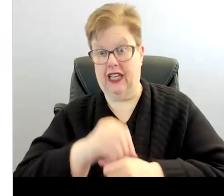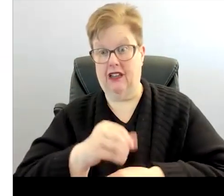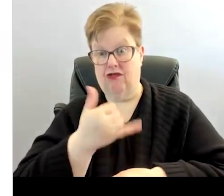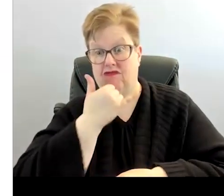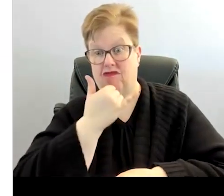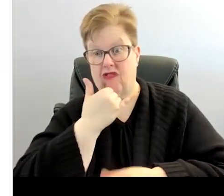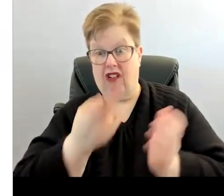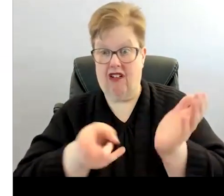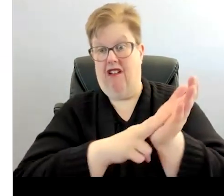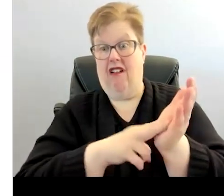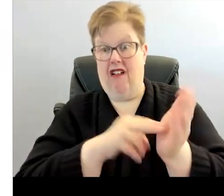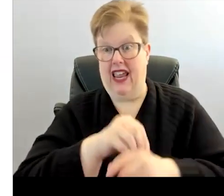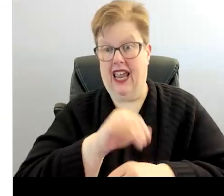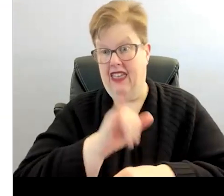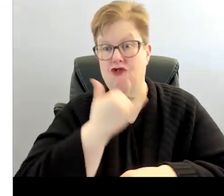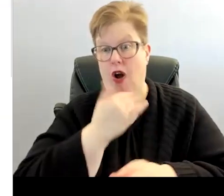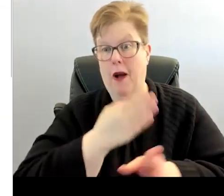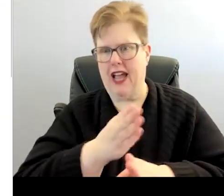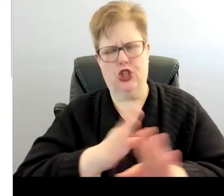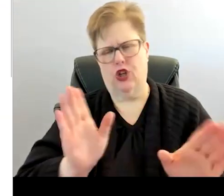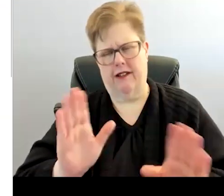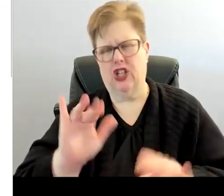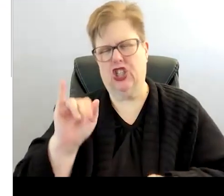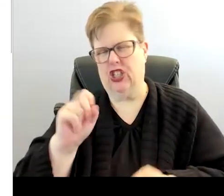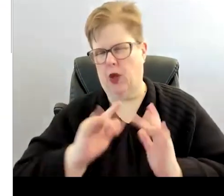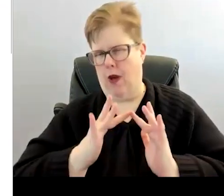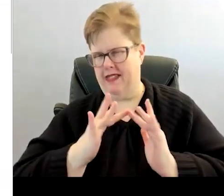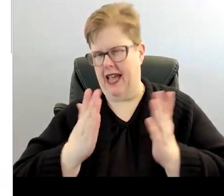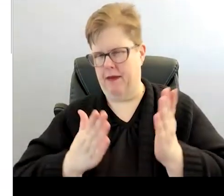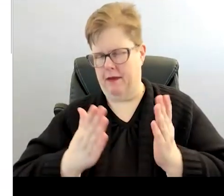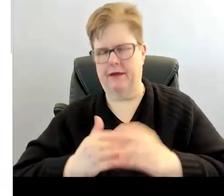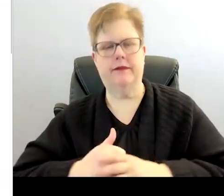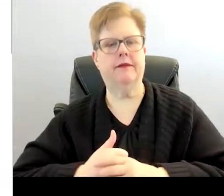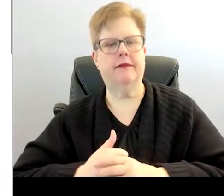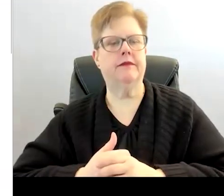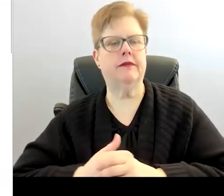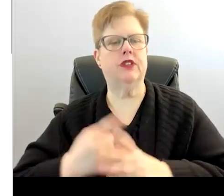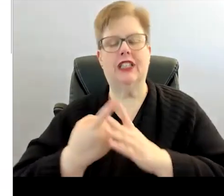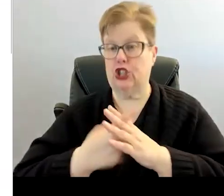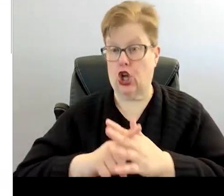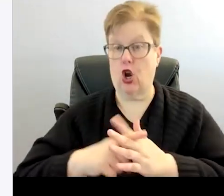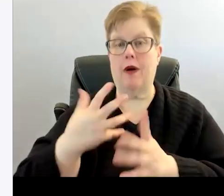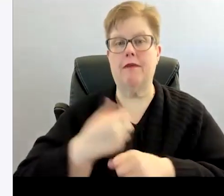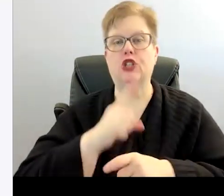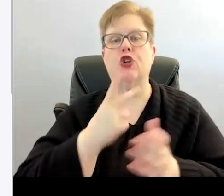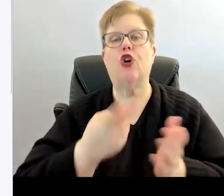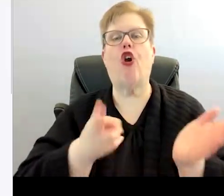actually enrolled in the wrong major. So to get started, you're going to want to make sure you log